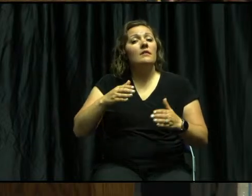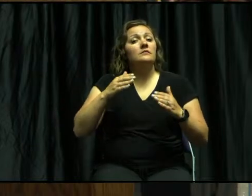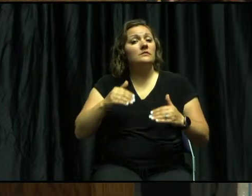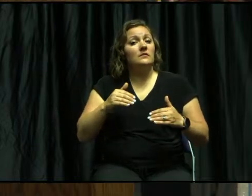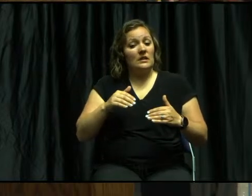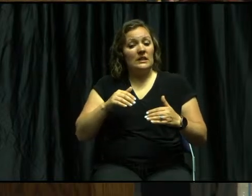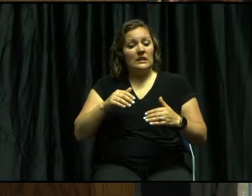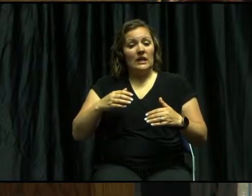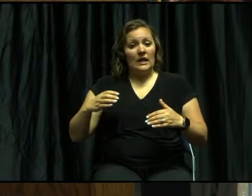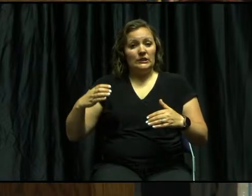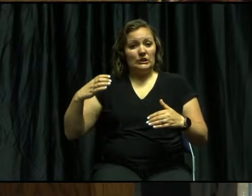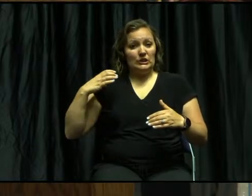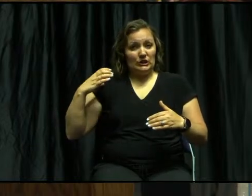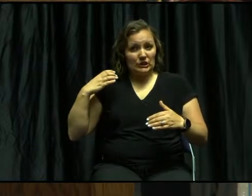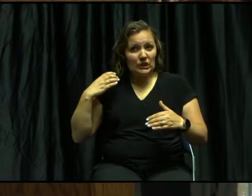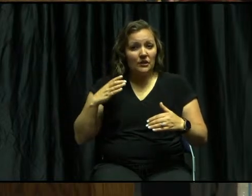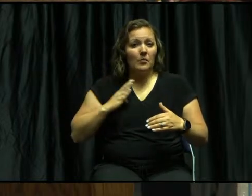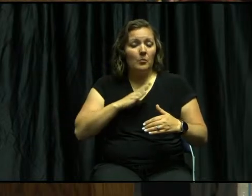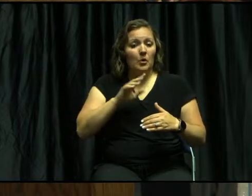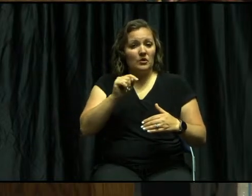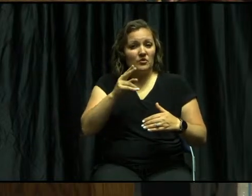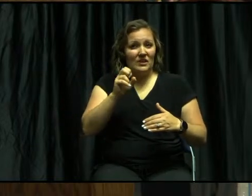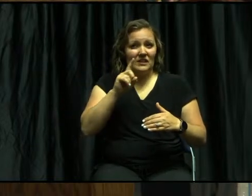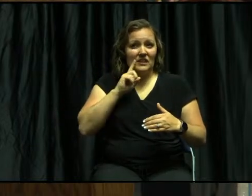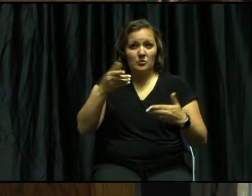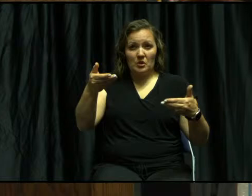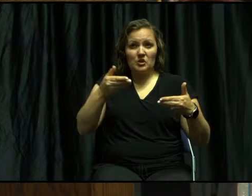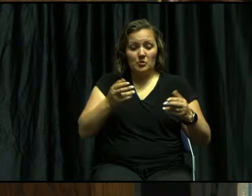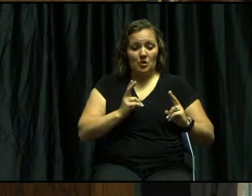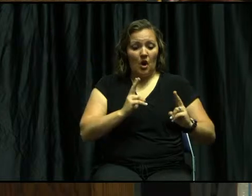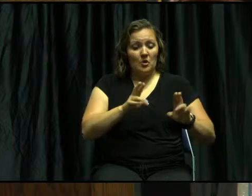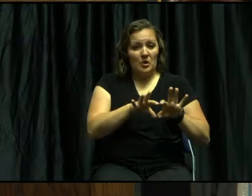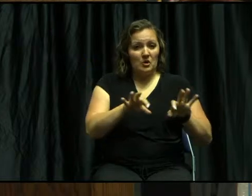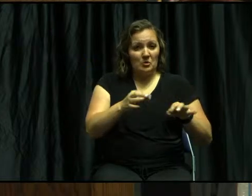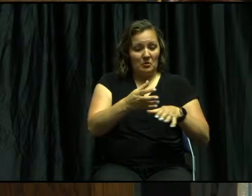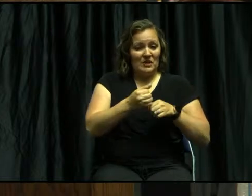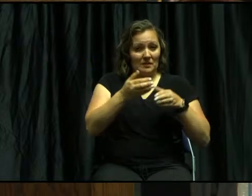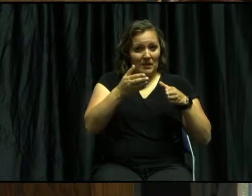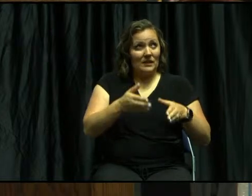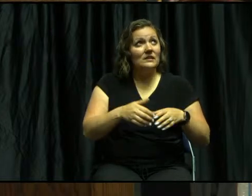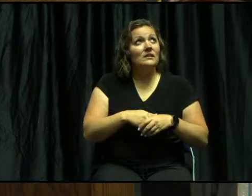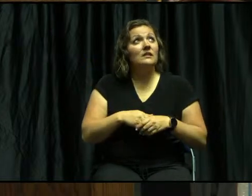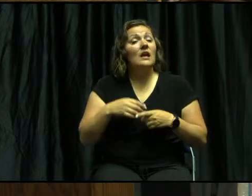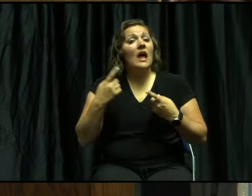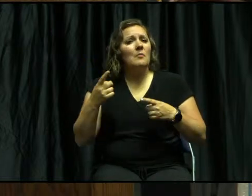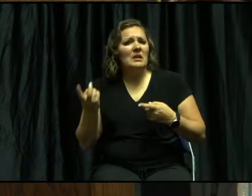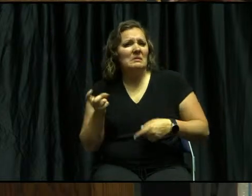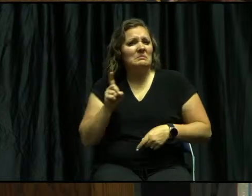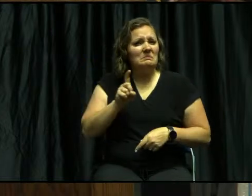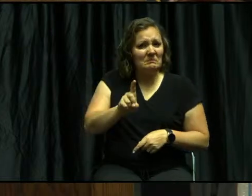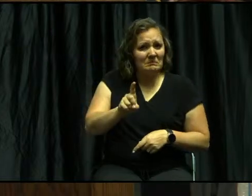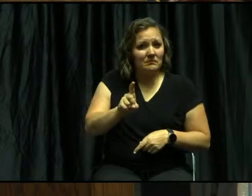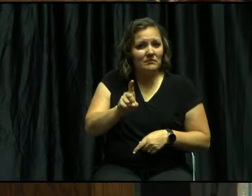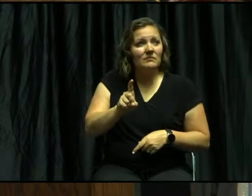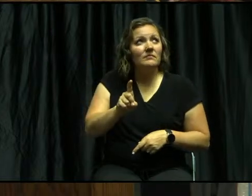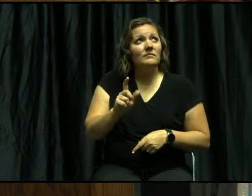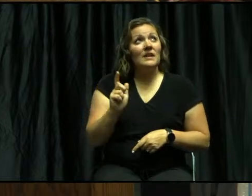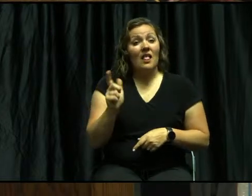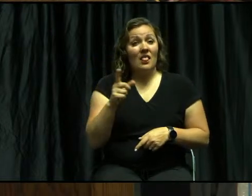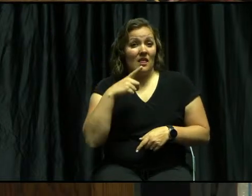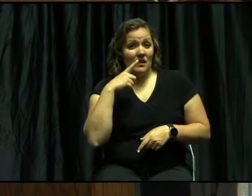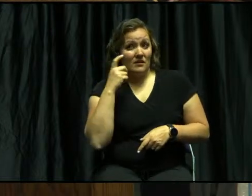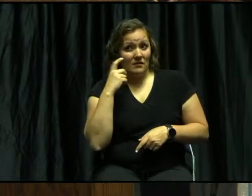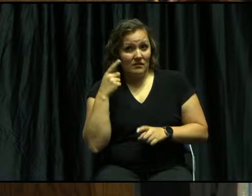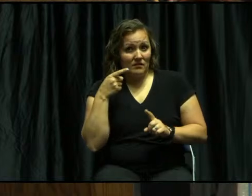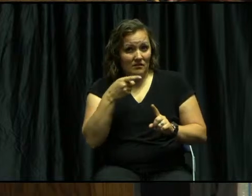Board of Trustees, will introduce this year's honorary degree recipients. And just so you know, when Chair Karras comes, Later this summer, he'll